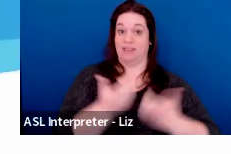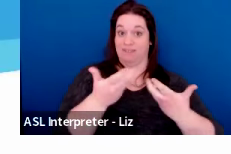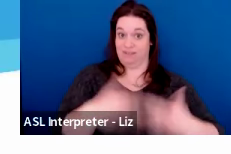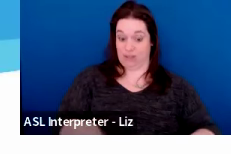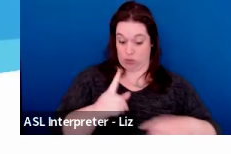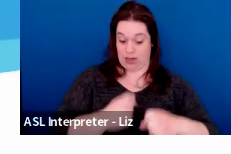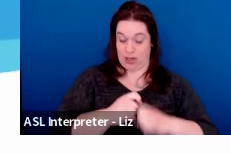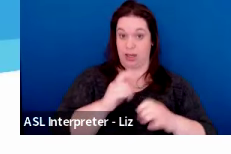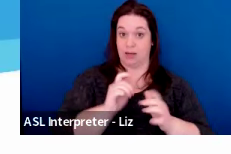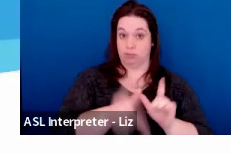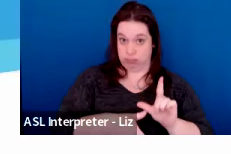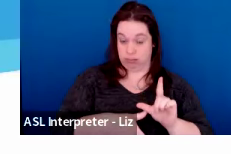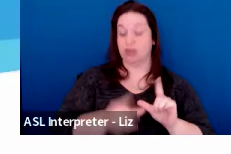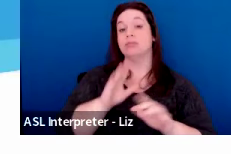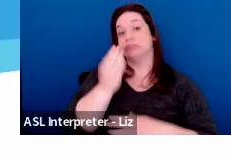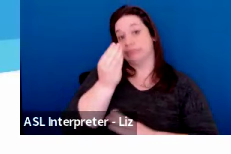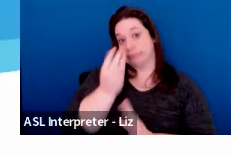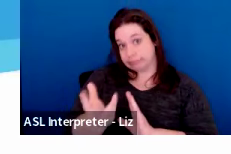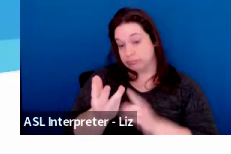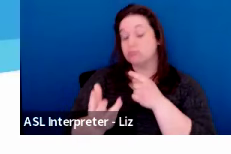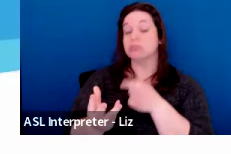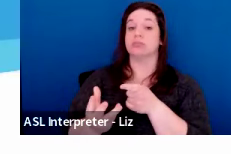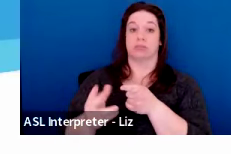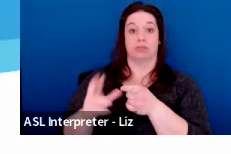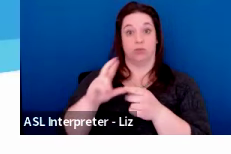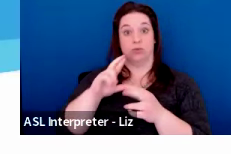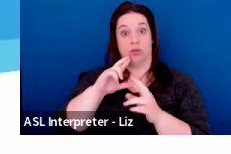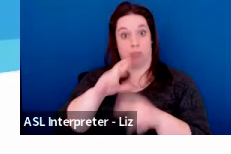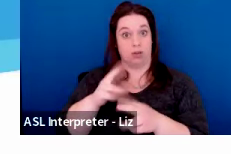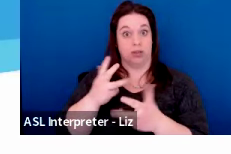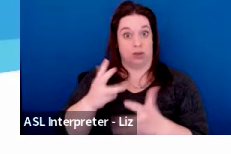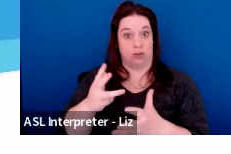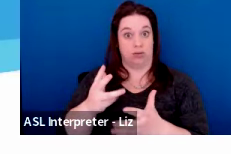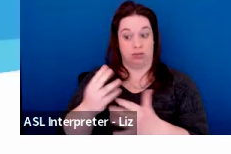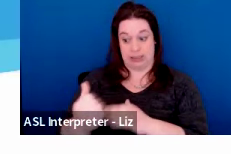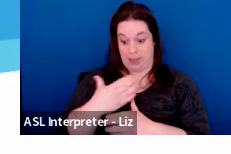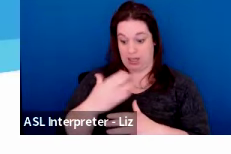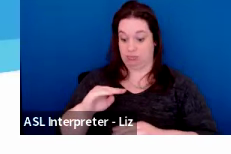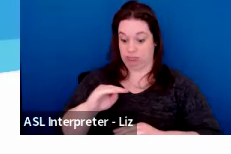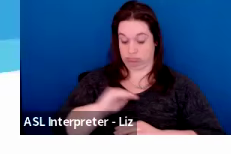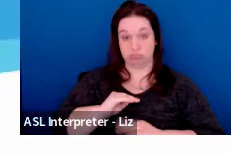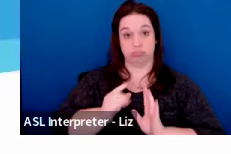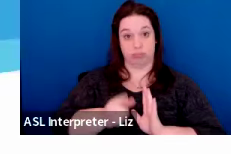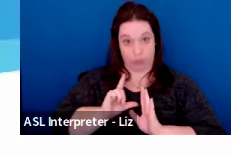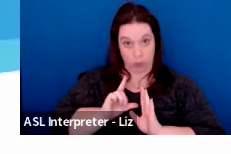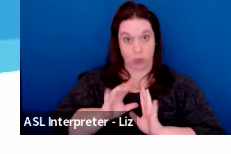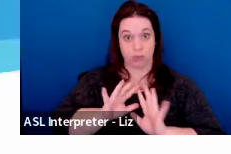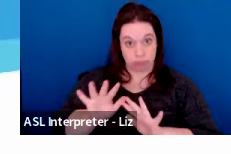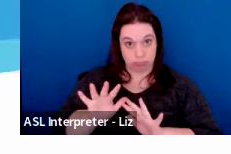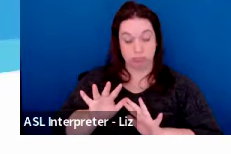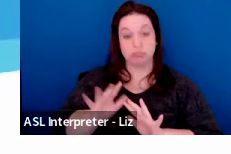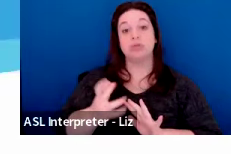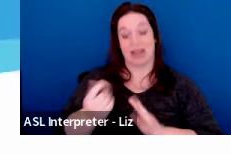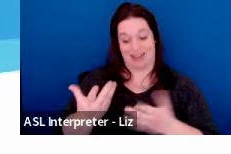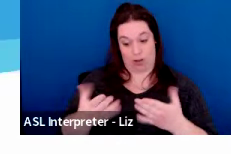us after you have, if your reports have been submitted and they've been reviewed, then your grant